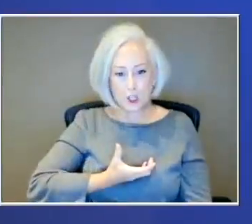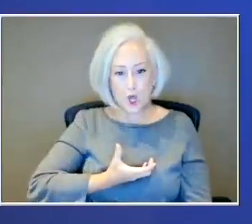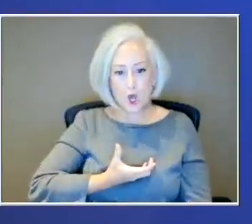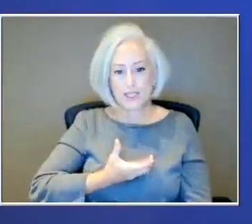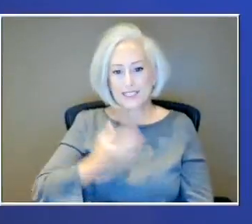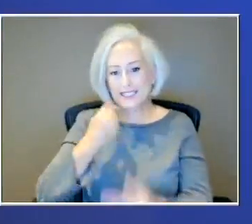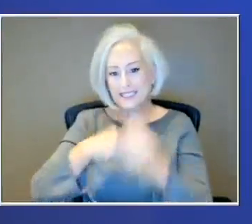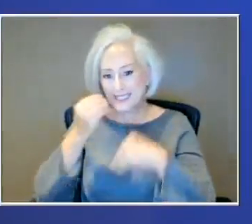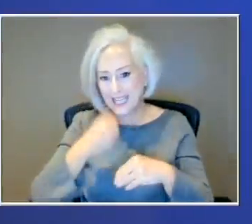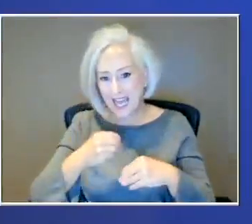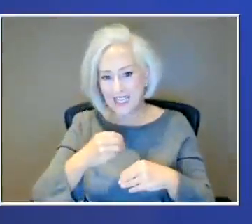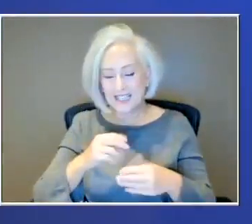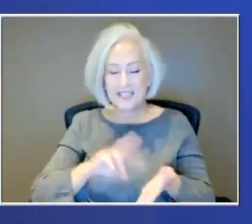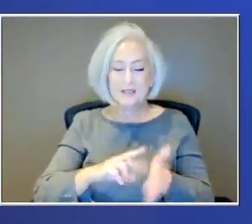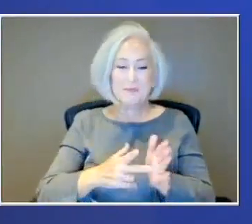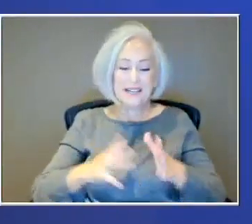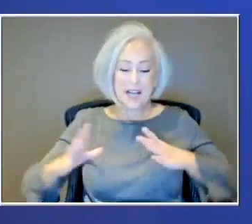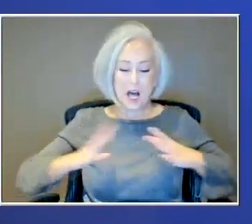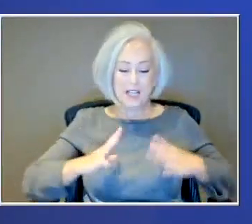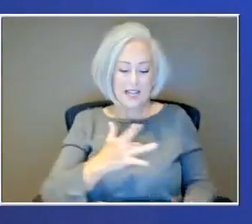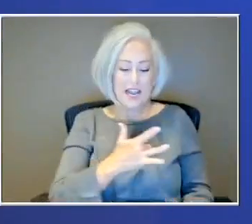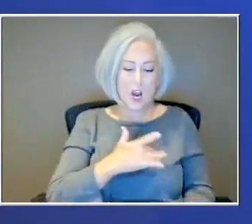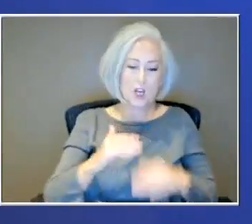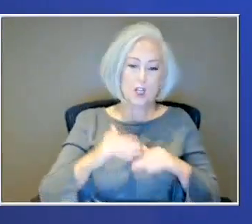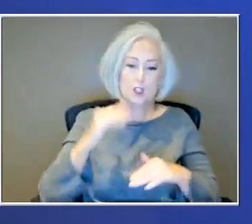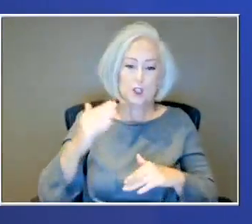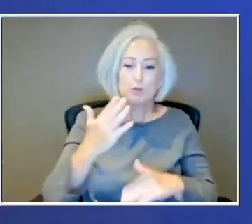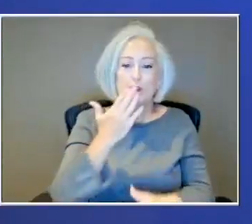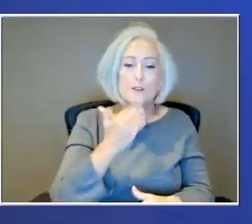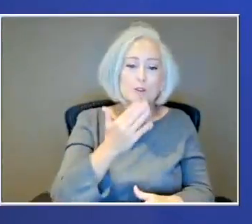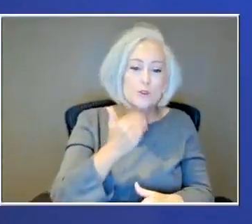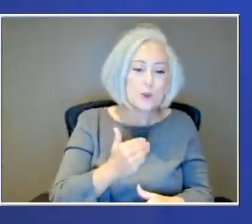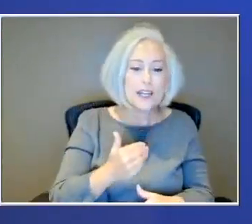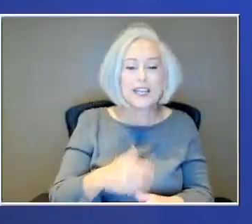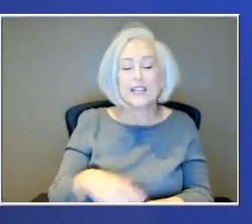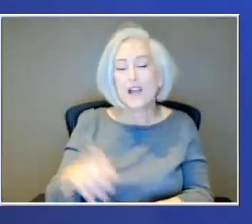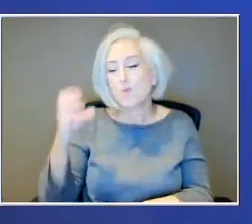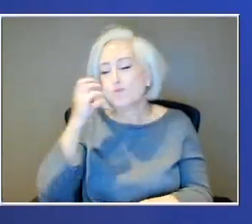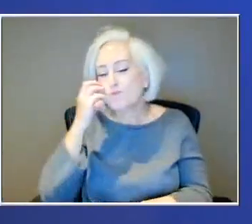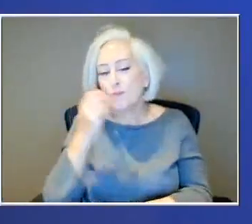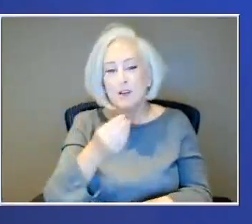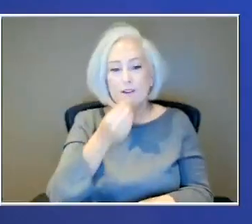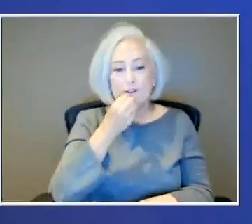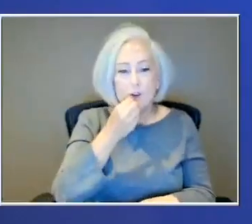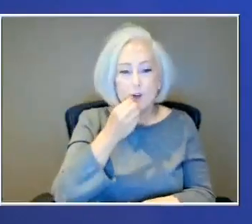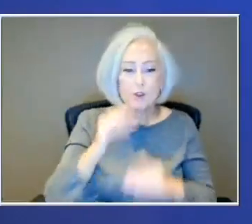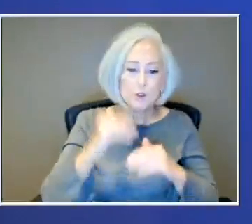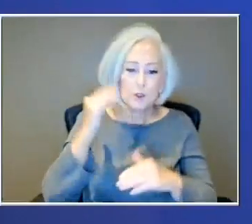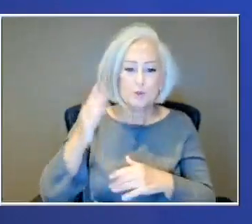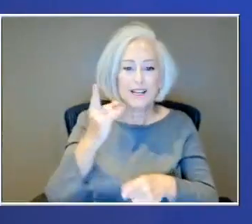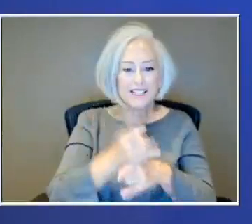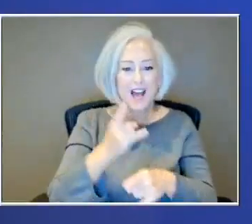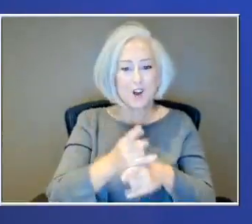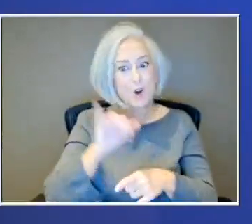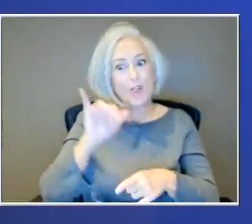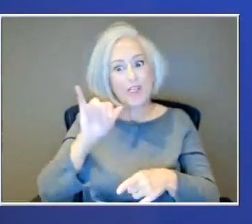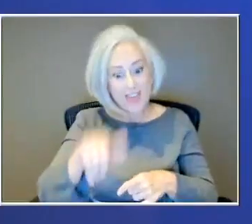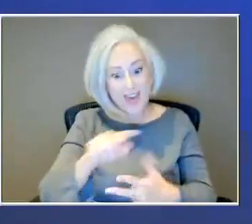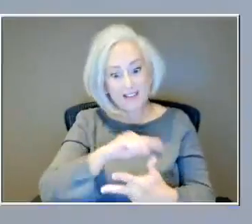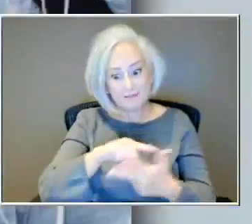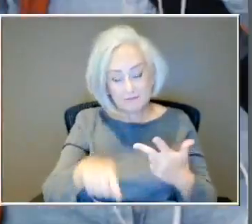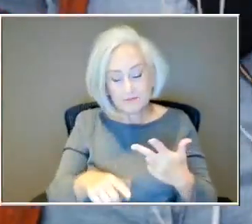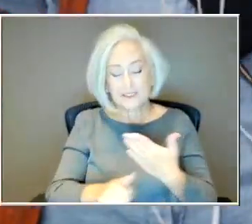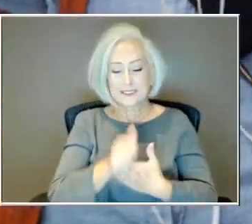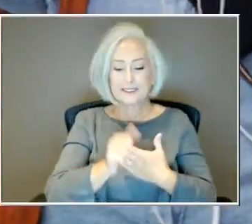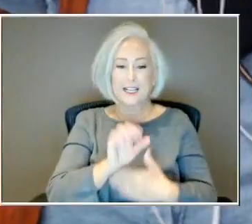fatty and sweet foods, too much sitting around, too much alcohol. It poses more danger to our hearts than we often realize. Well, we've given you